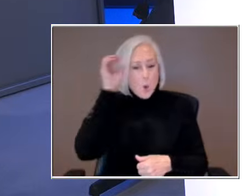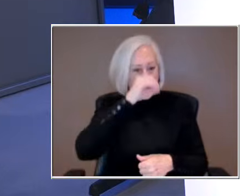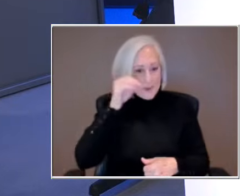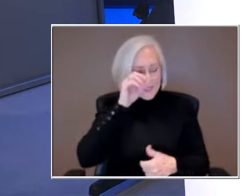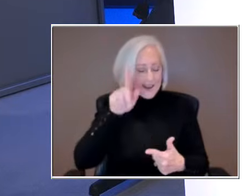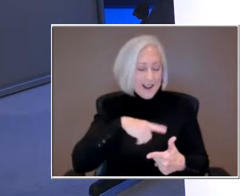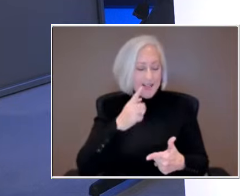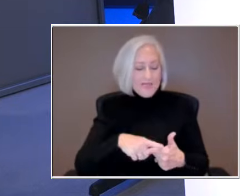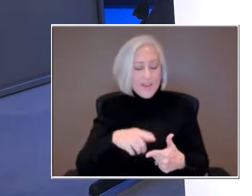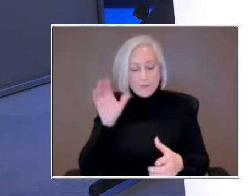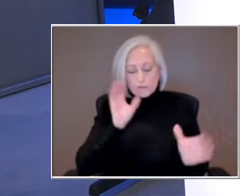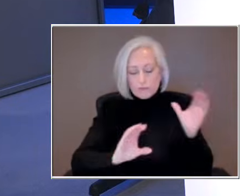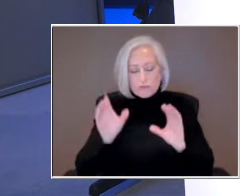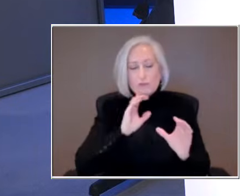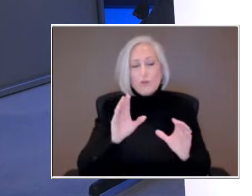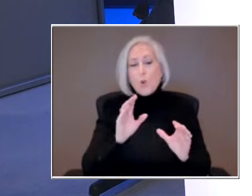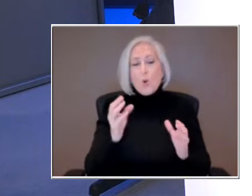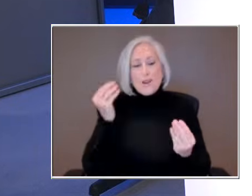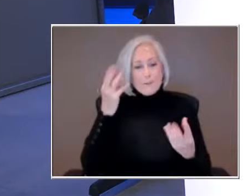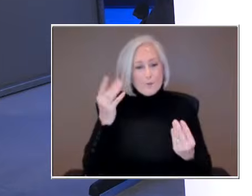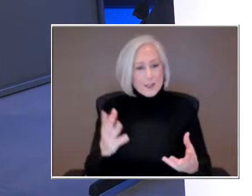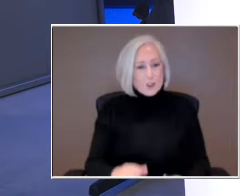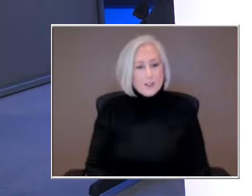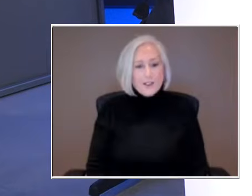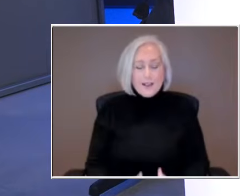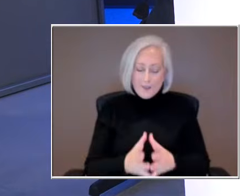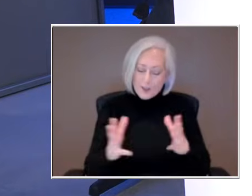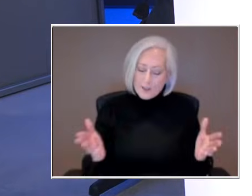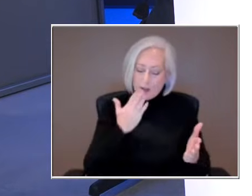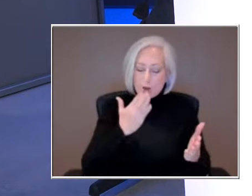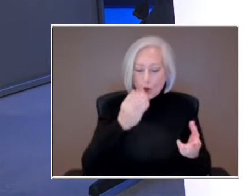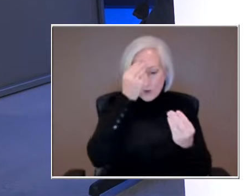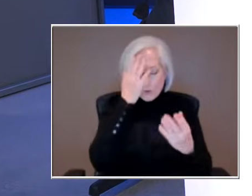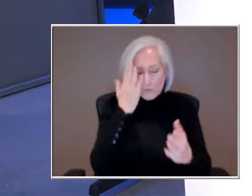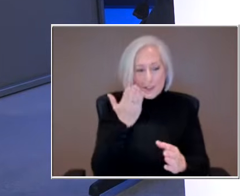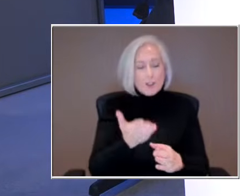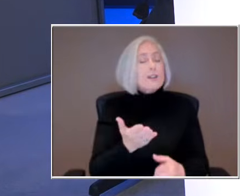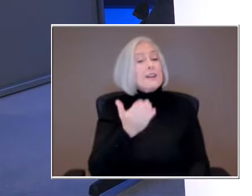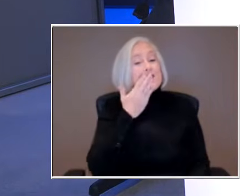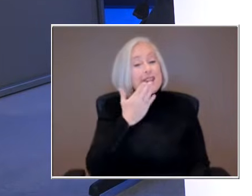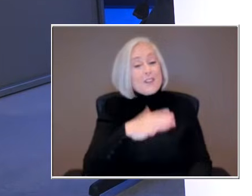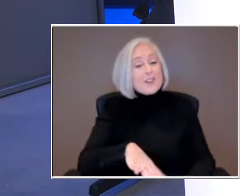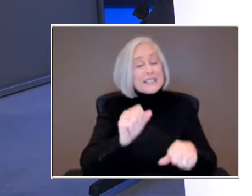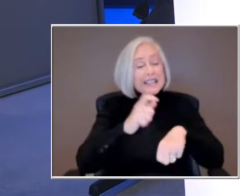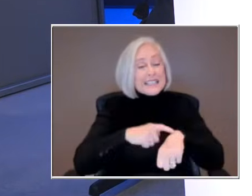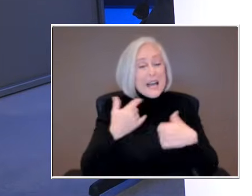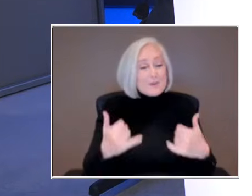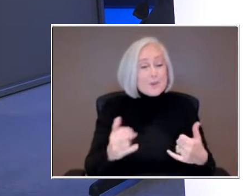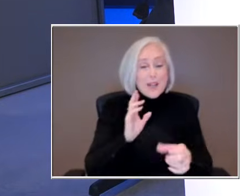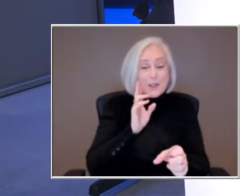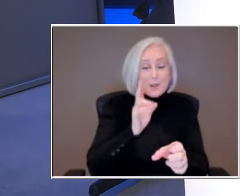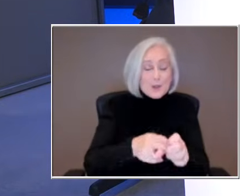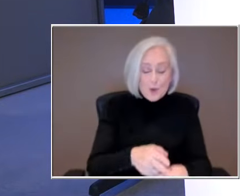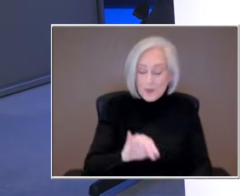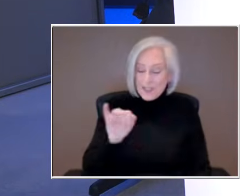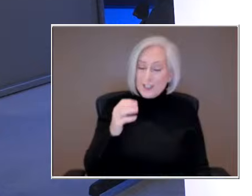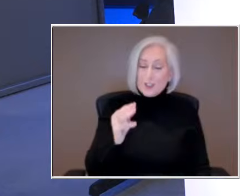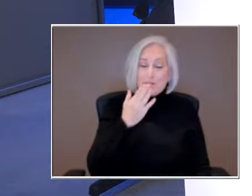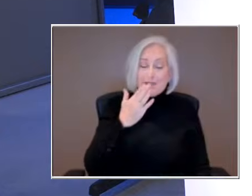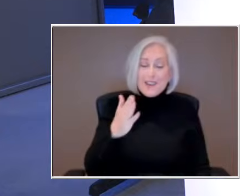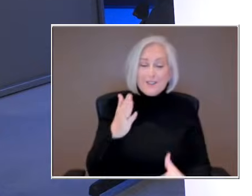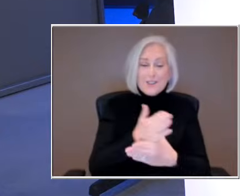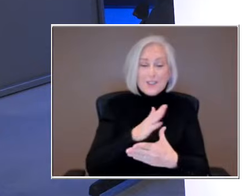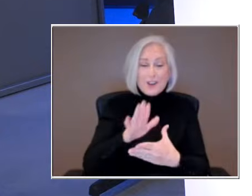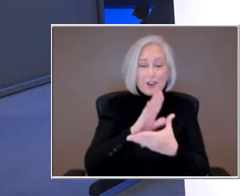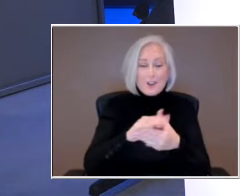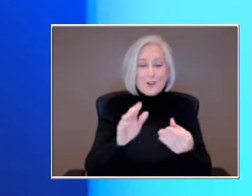good information out there. It's exciting. It's an exciting time. Thank you for taking the time out of your day to join us. My pleasure. And Jim, thank you for sharing your journey with